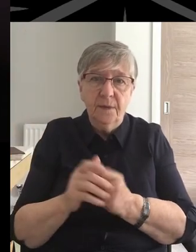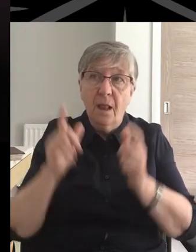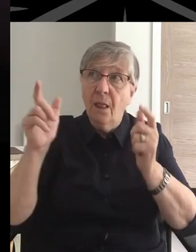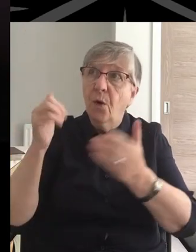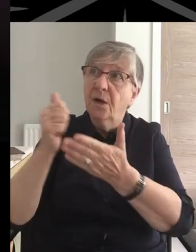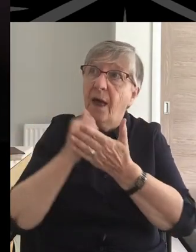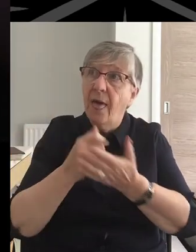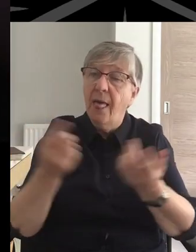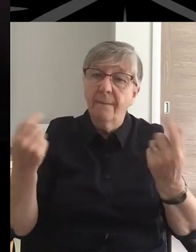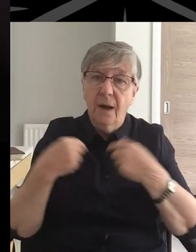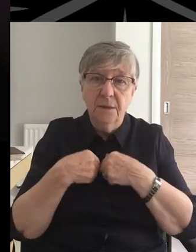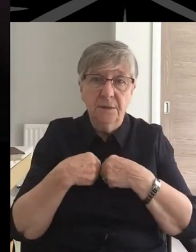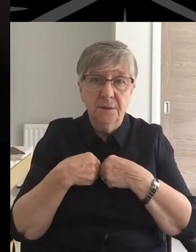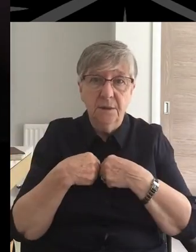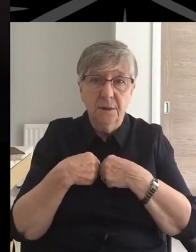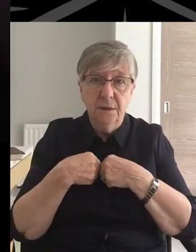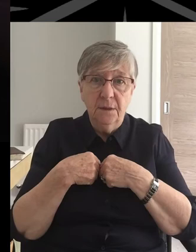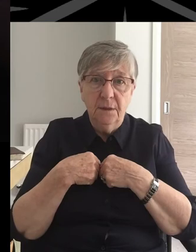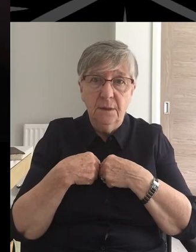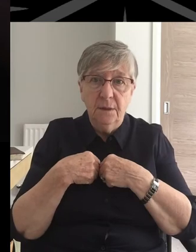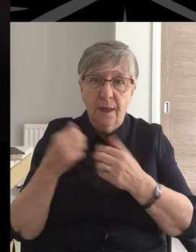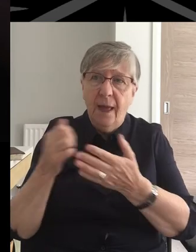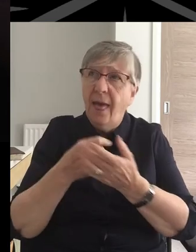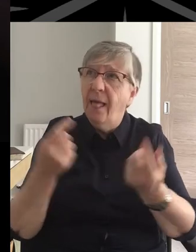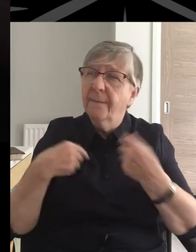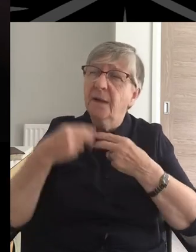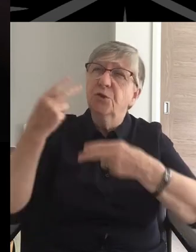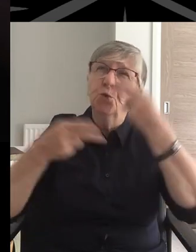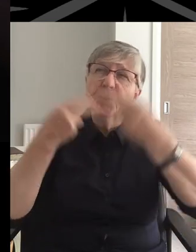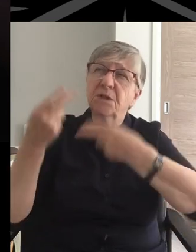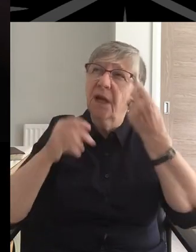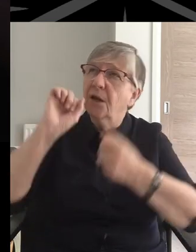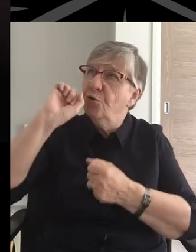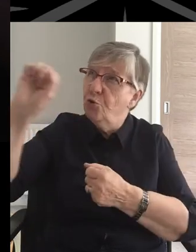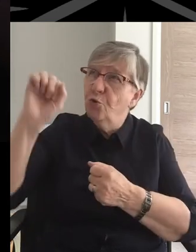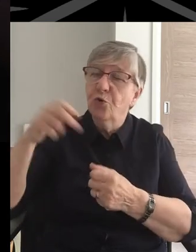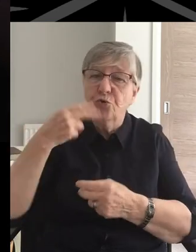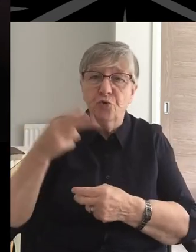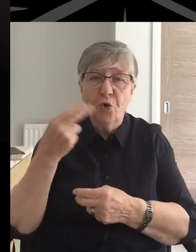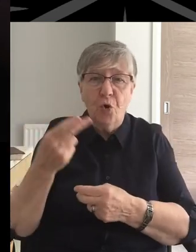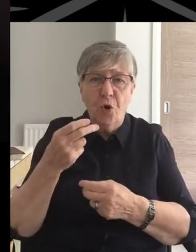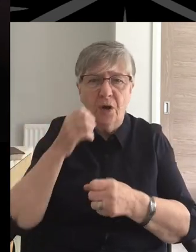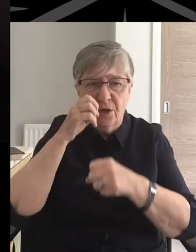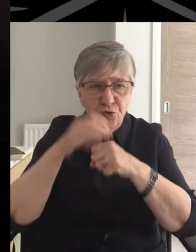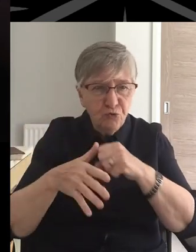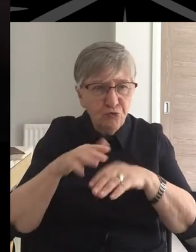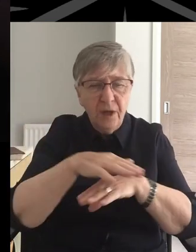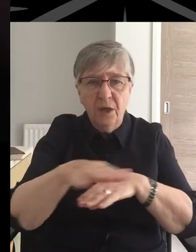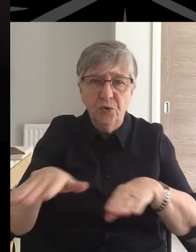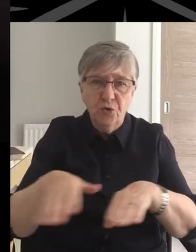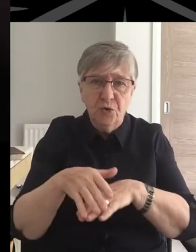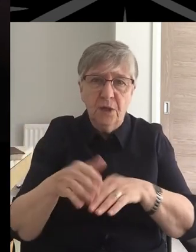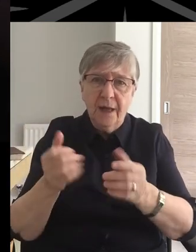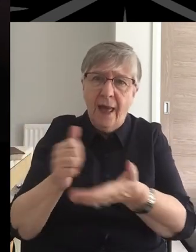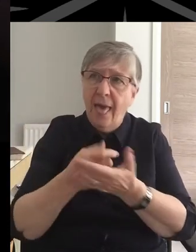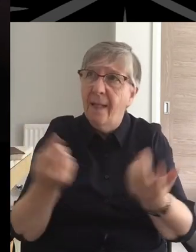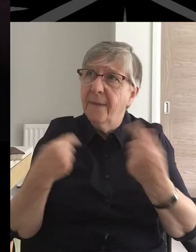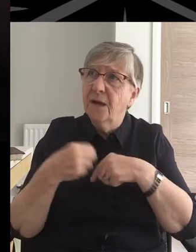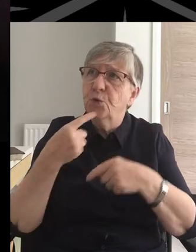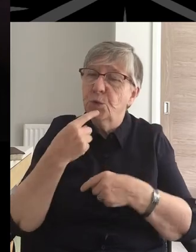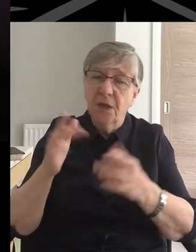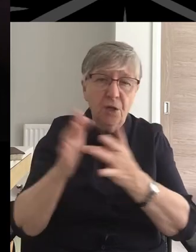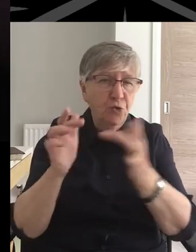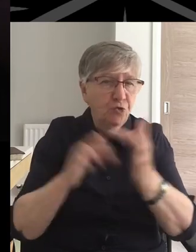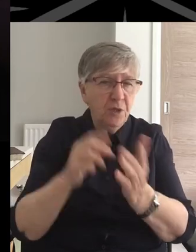Lord, help us. Help us to sing your song in our strange land. Help us to say, Jesus Christ is